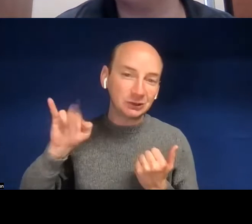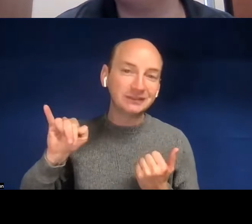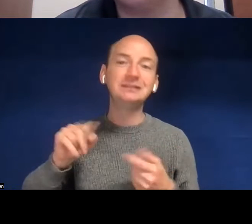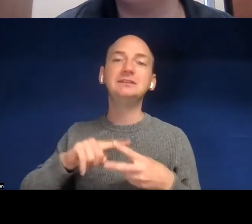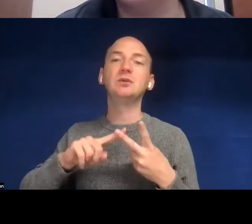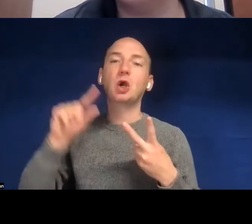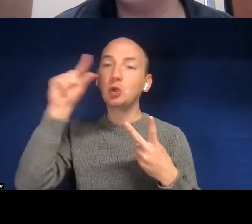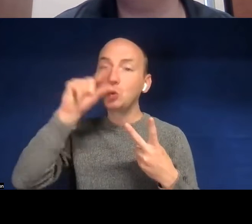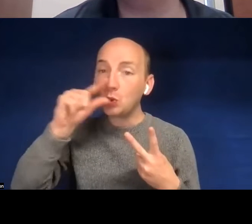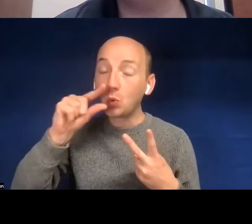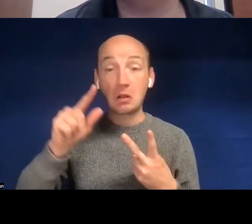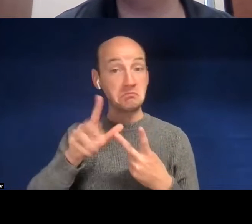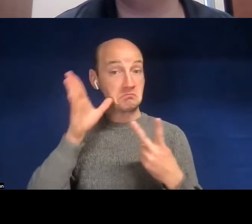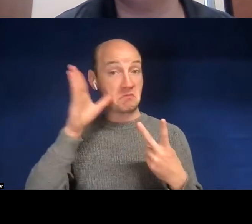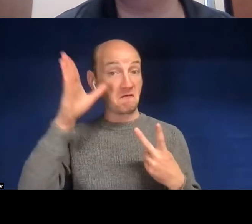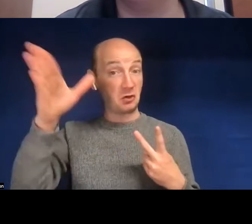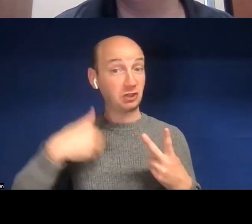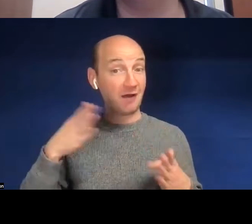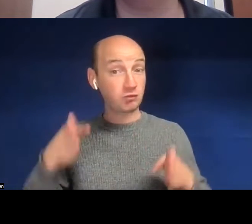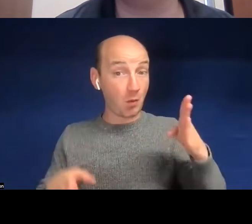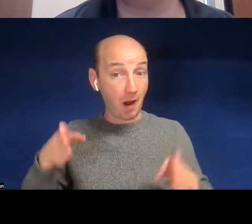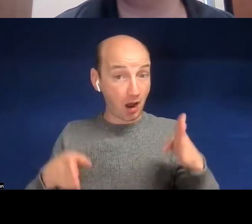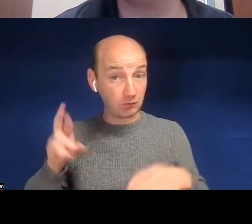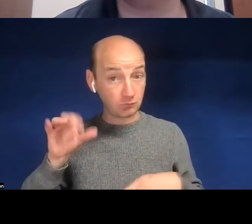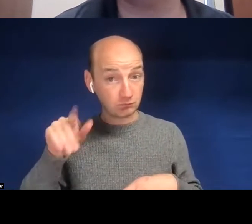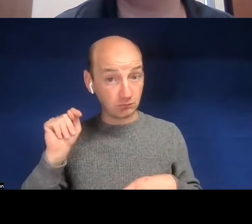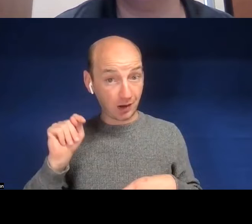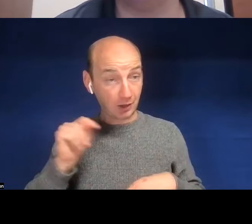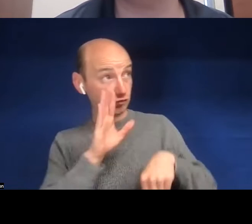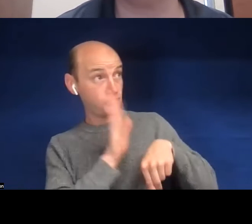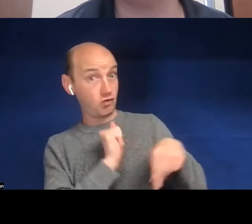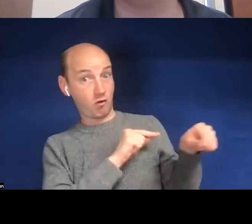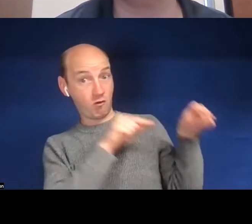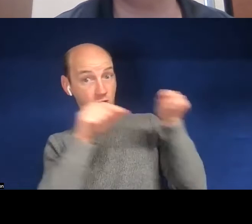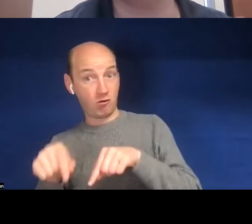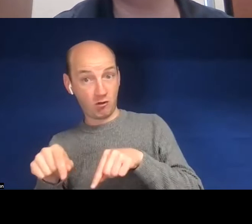device or robot and have them come assist them. Well, it'll be both dark